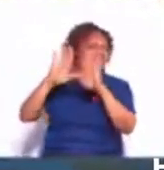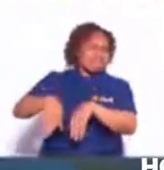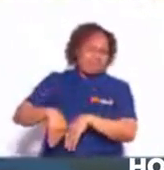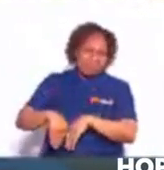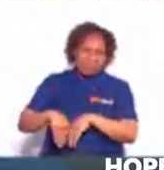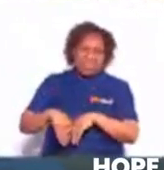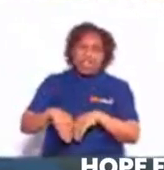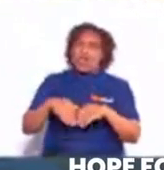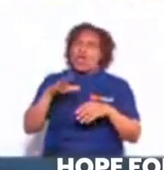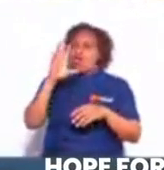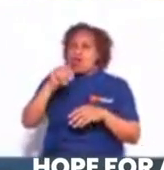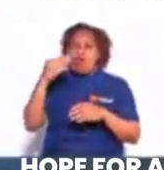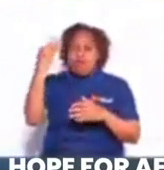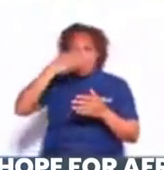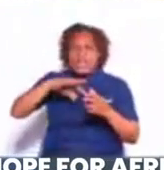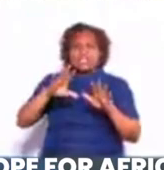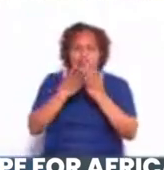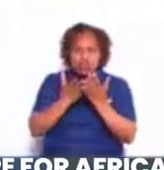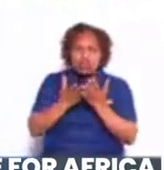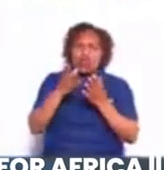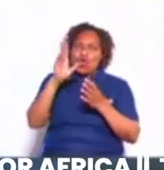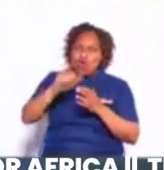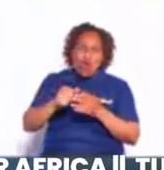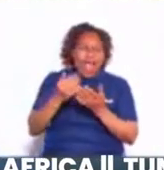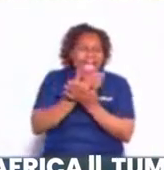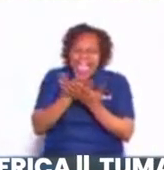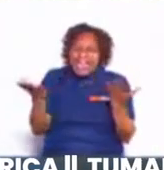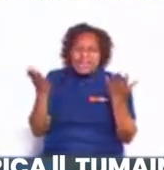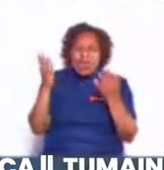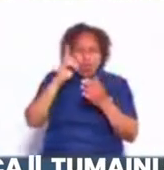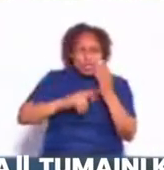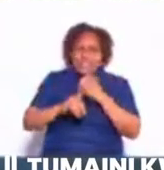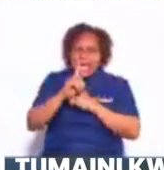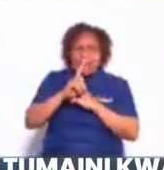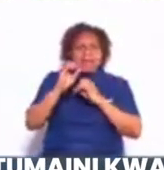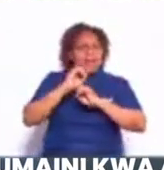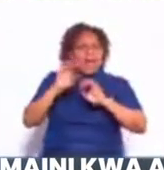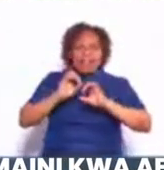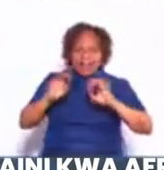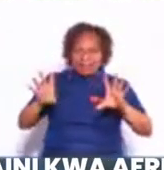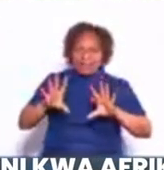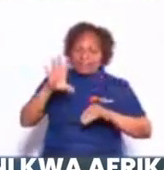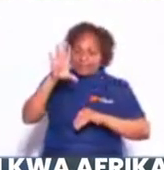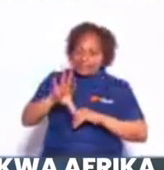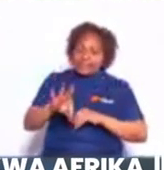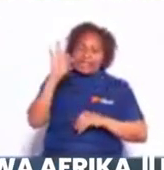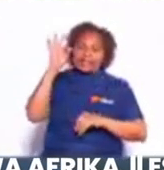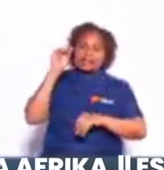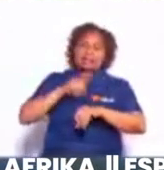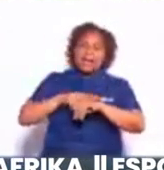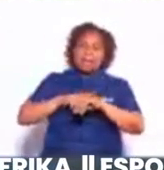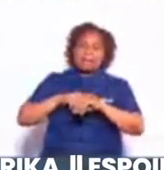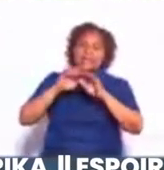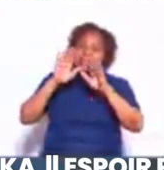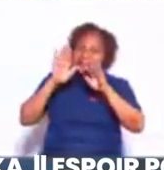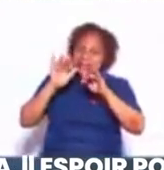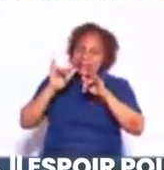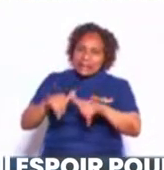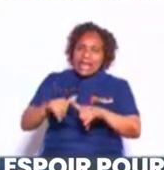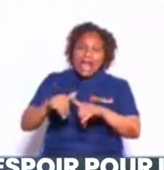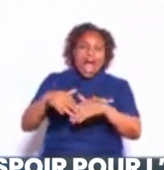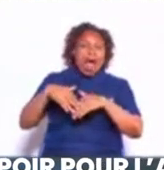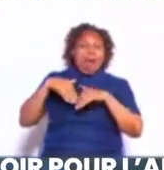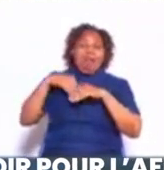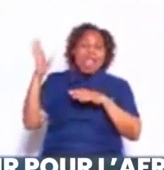No Facebook, no Instagram, no WhatsApp, nothing. Take time. Stay away from these things. Control